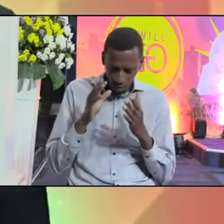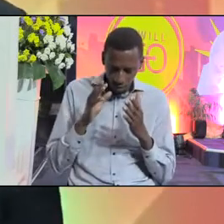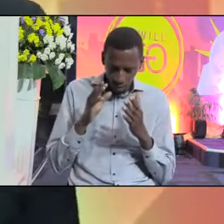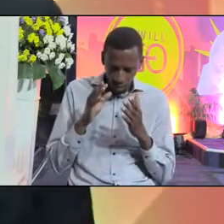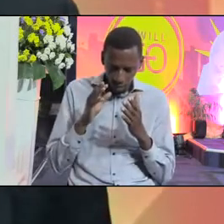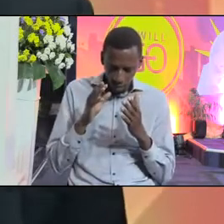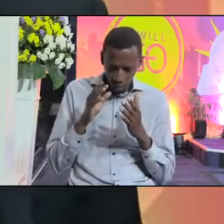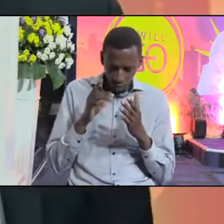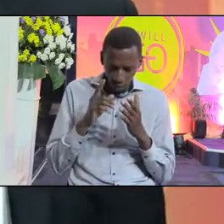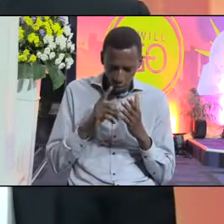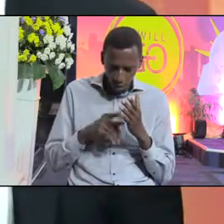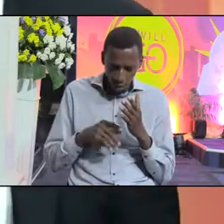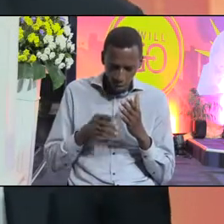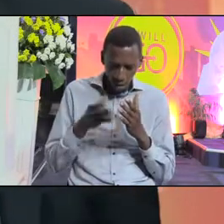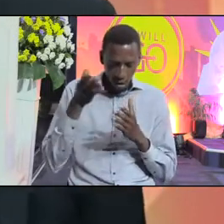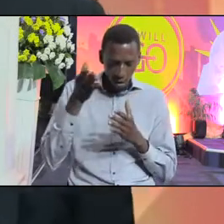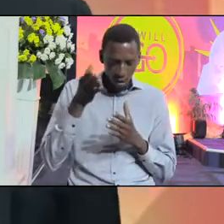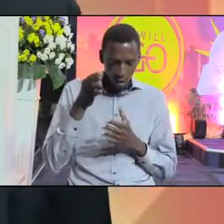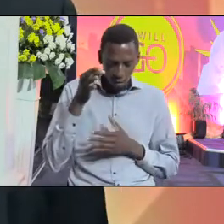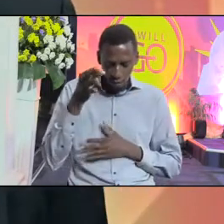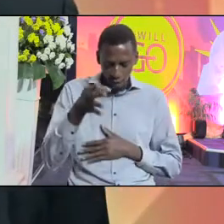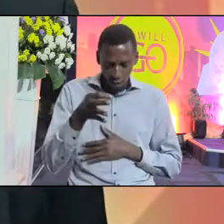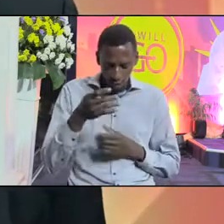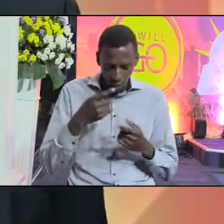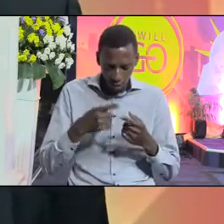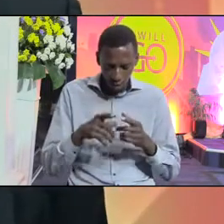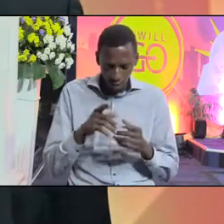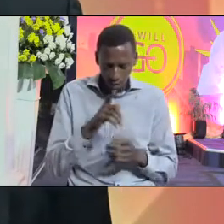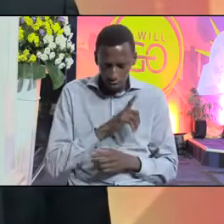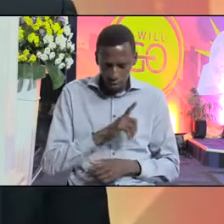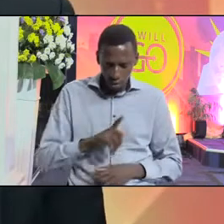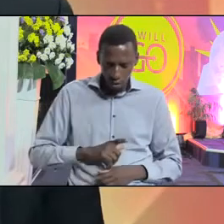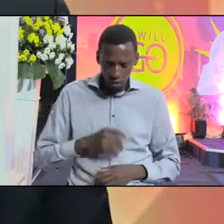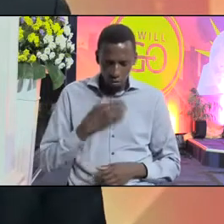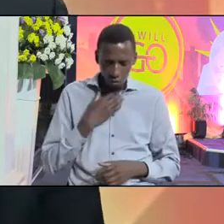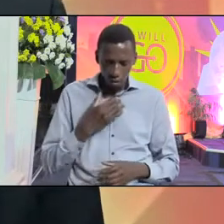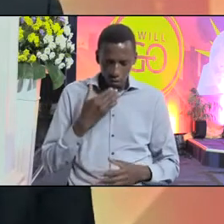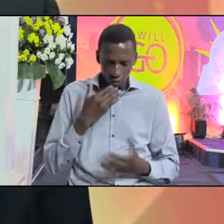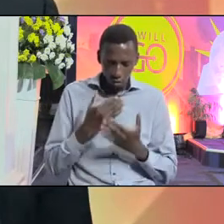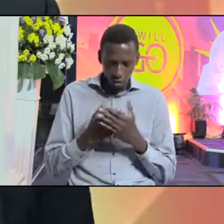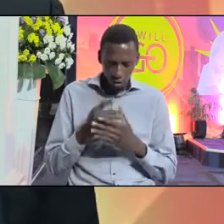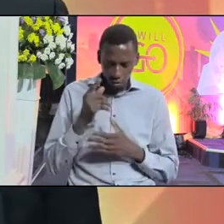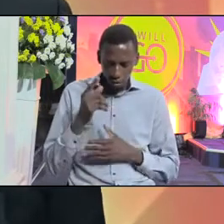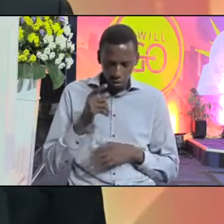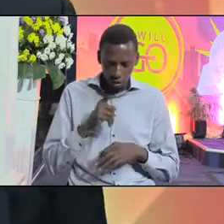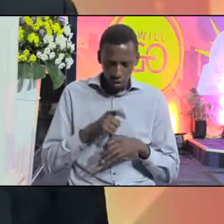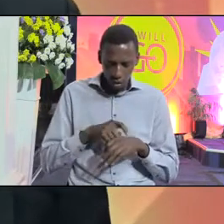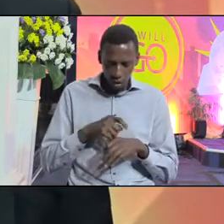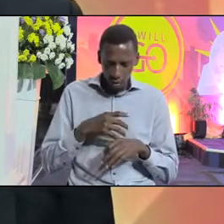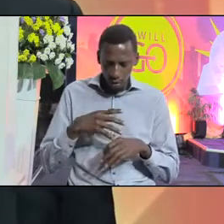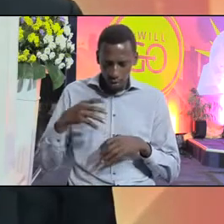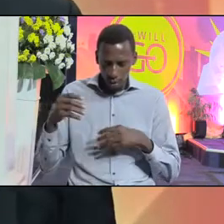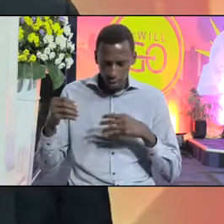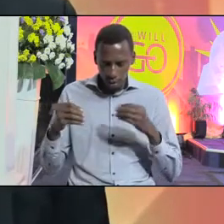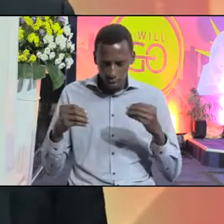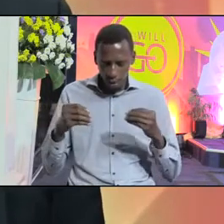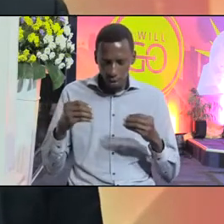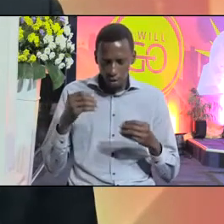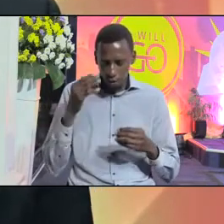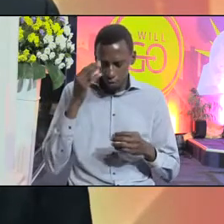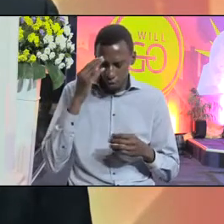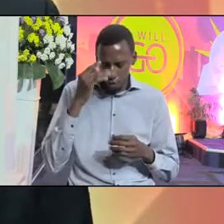what lies ahead of our future, but Lord, we want to thank you. And as we leave this place, may we live knowing that we are your